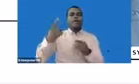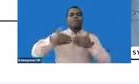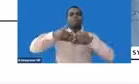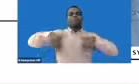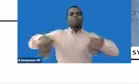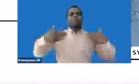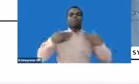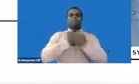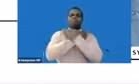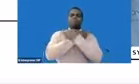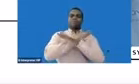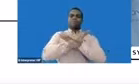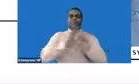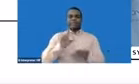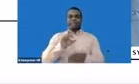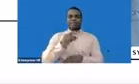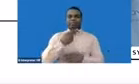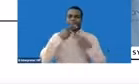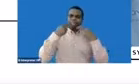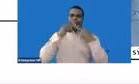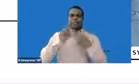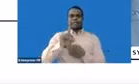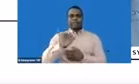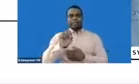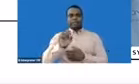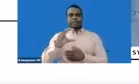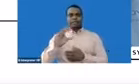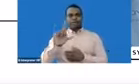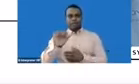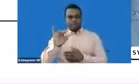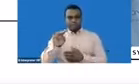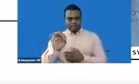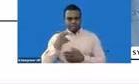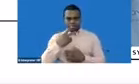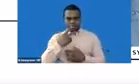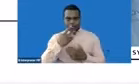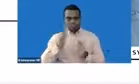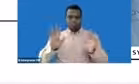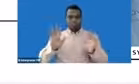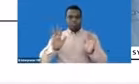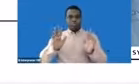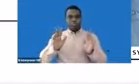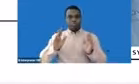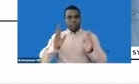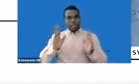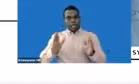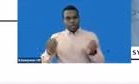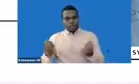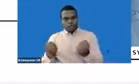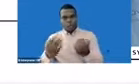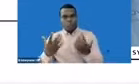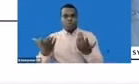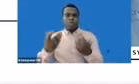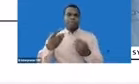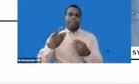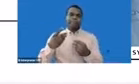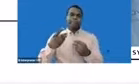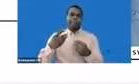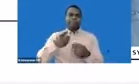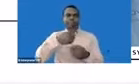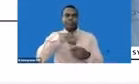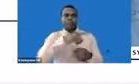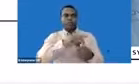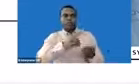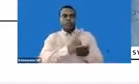user. Another best practice is what I mentioned before, to provide different channels. This is